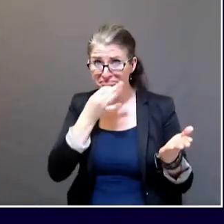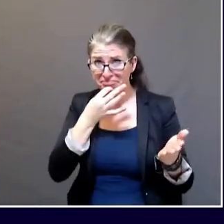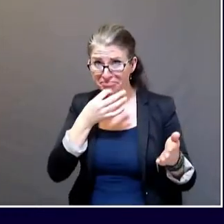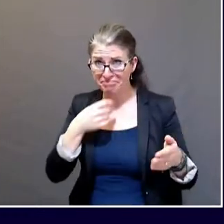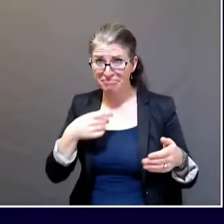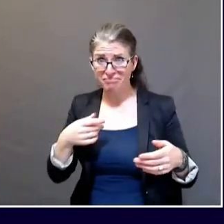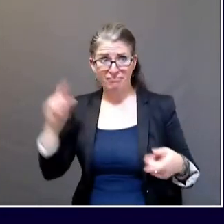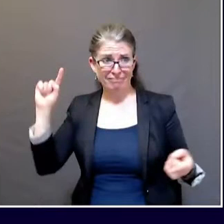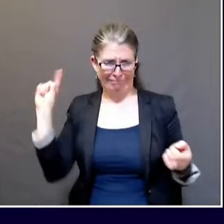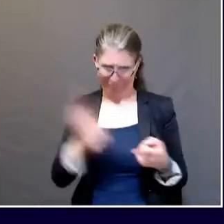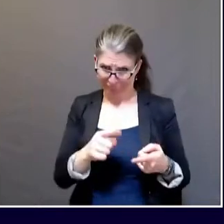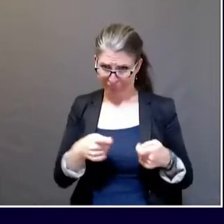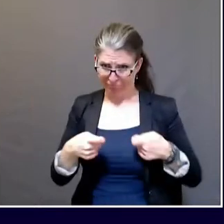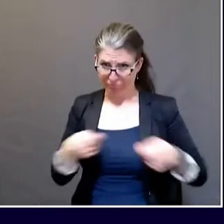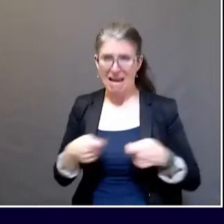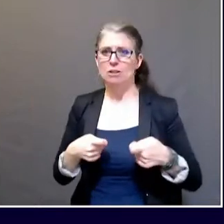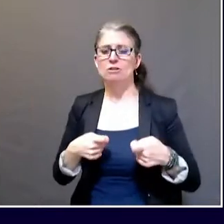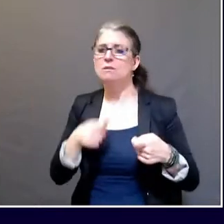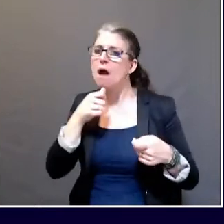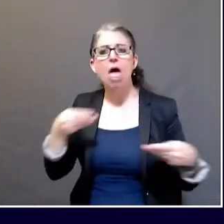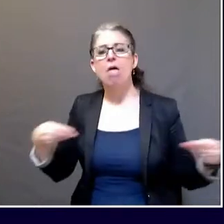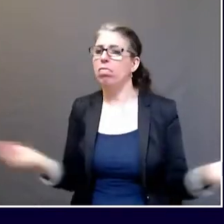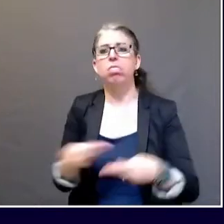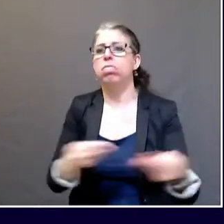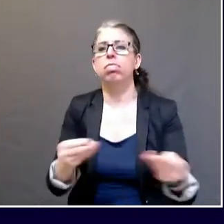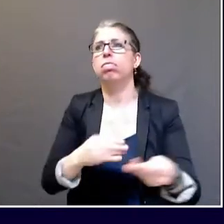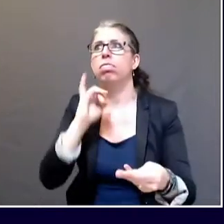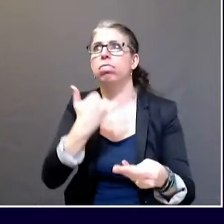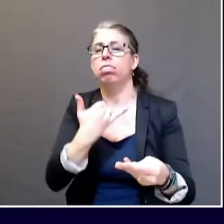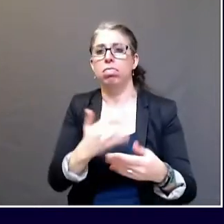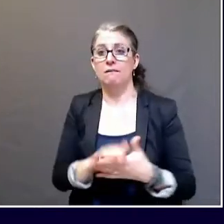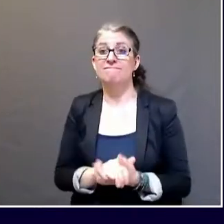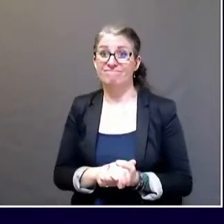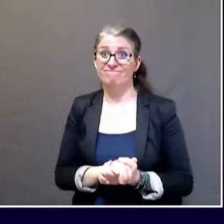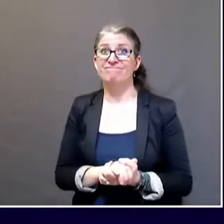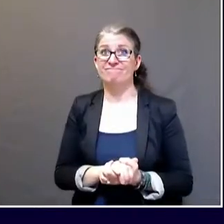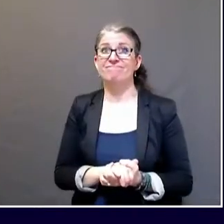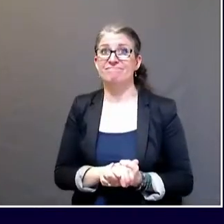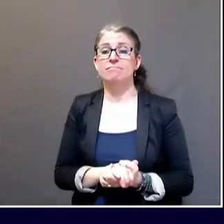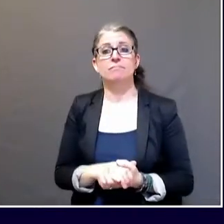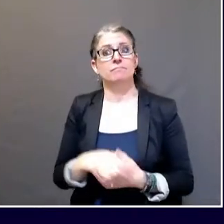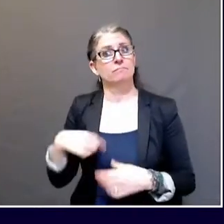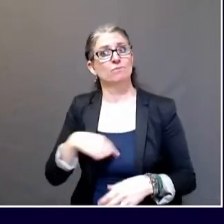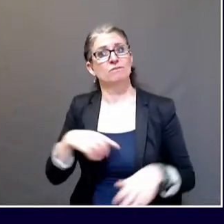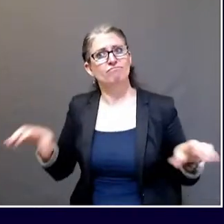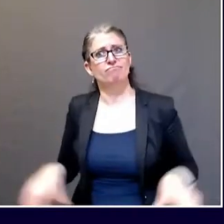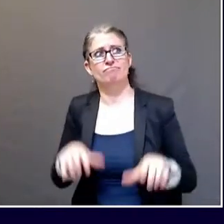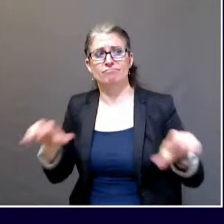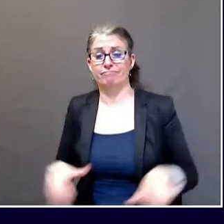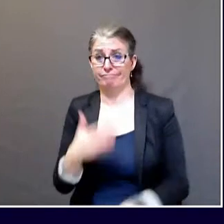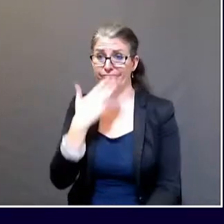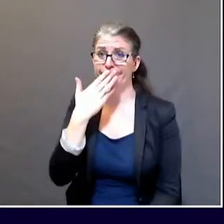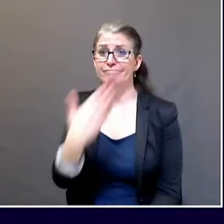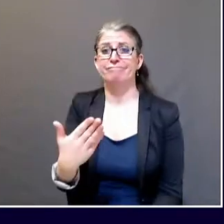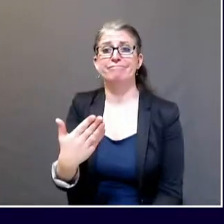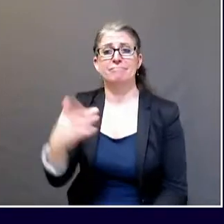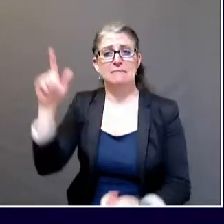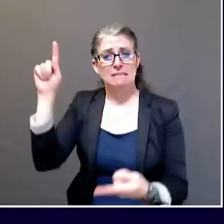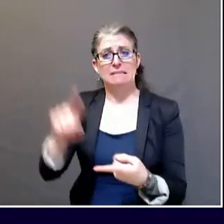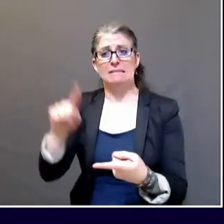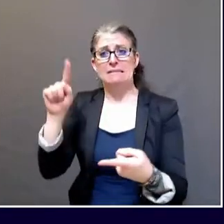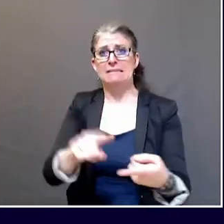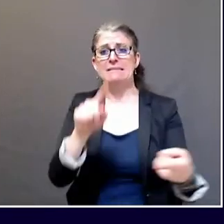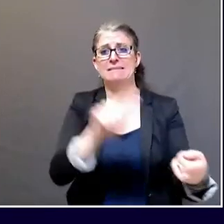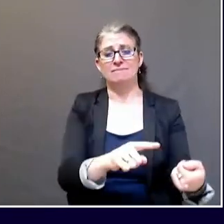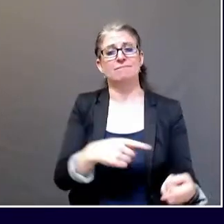26% of the statewide rate. So we have done well in trying to keep the spread of COVID-19 down in schools. We will